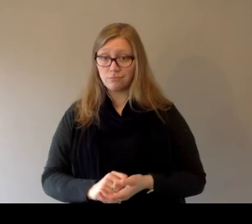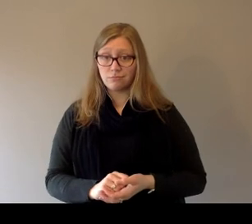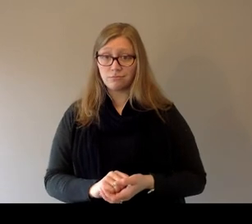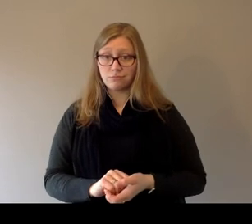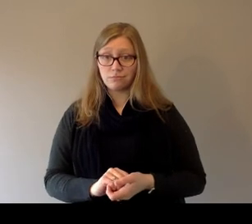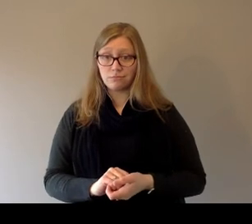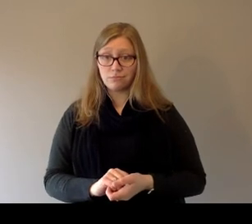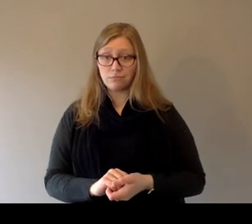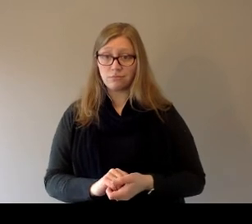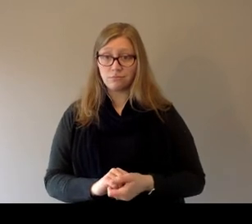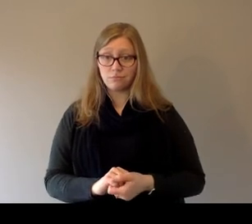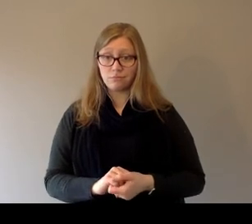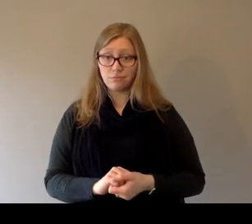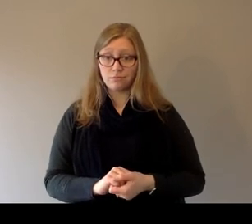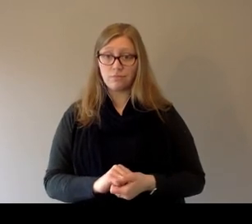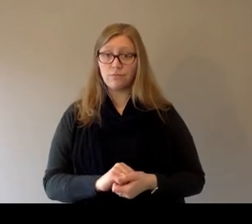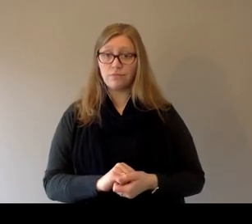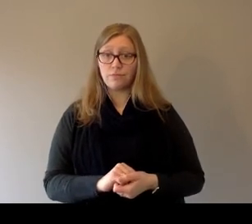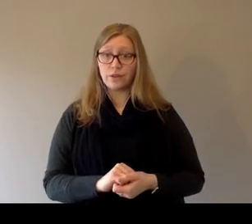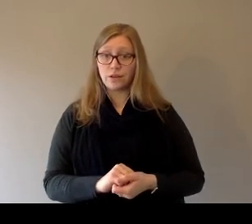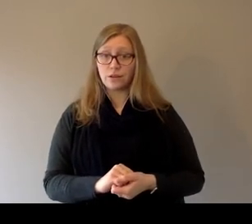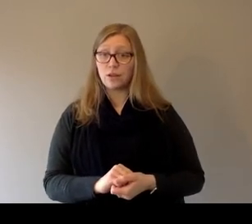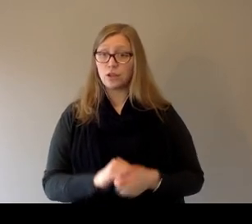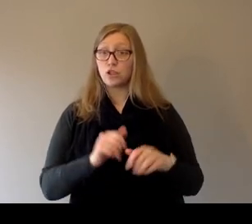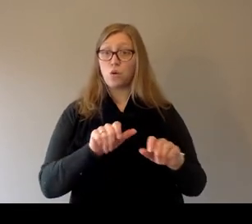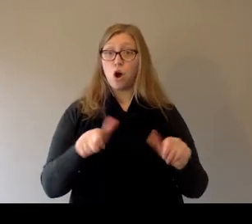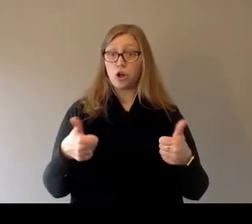are congruent, right?